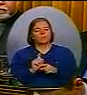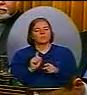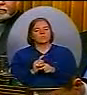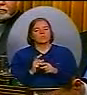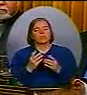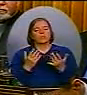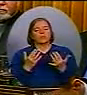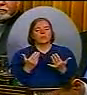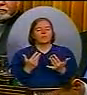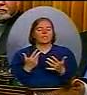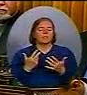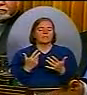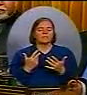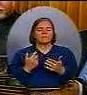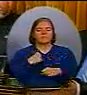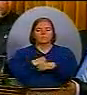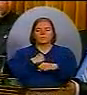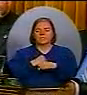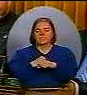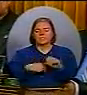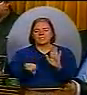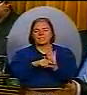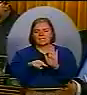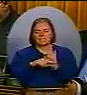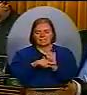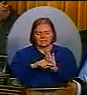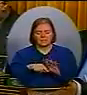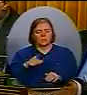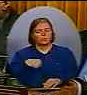But what we know for sure is that he still hasn't explained